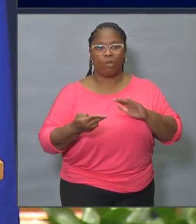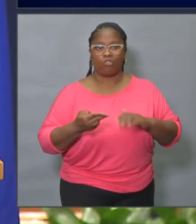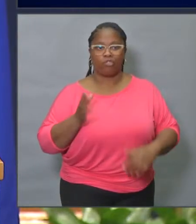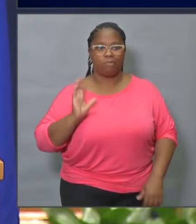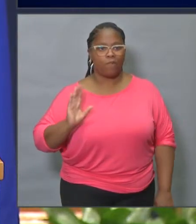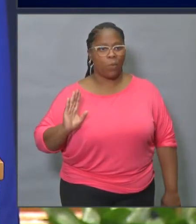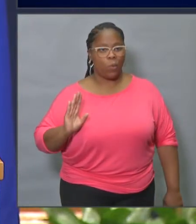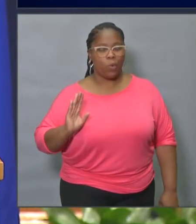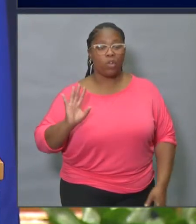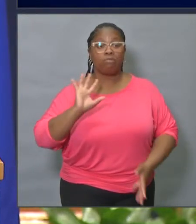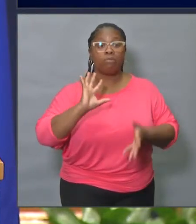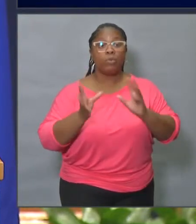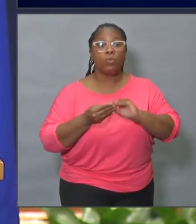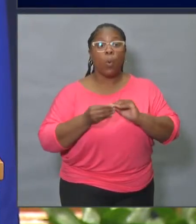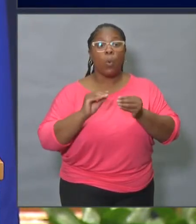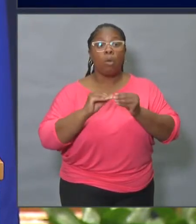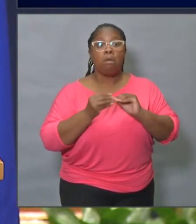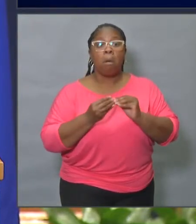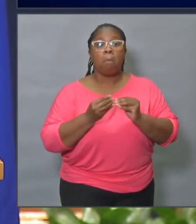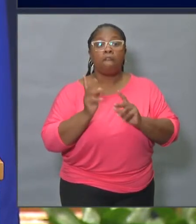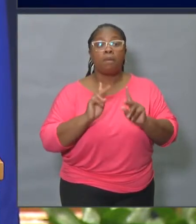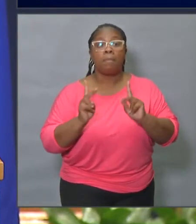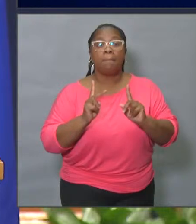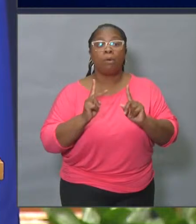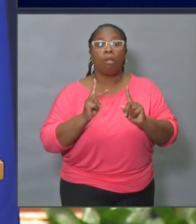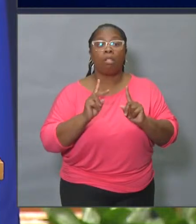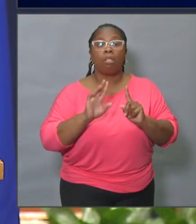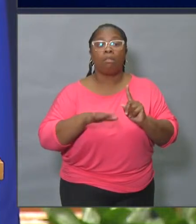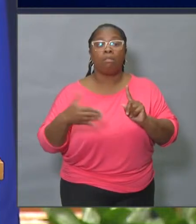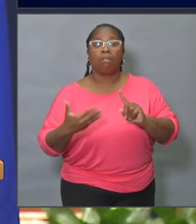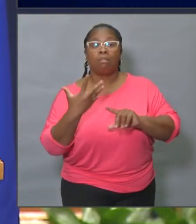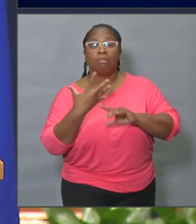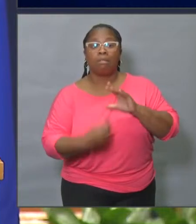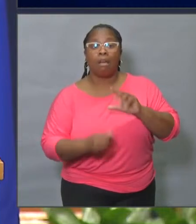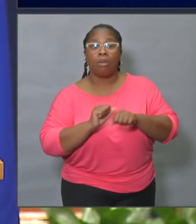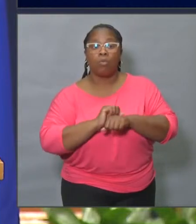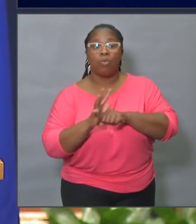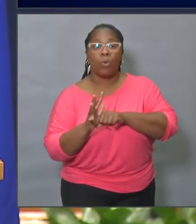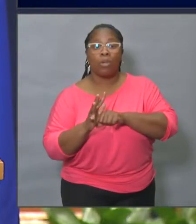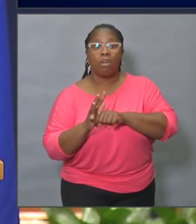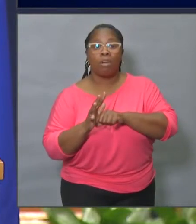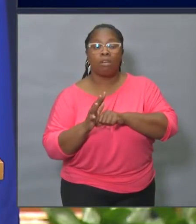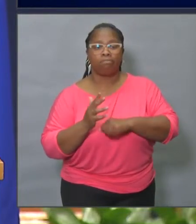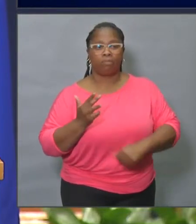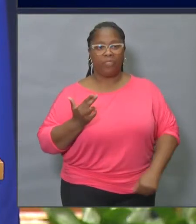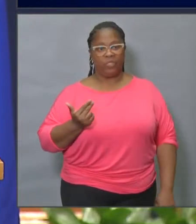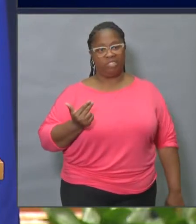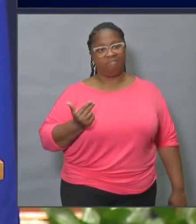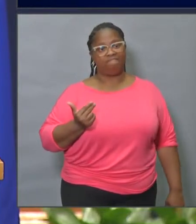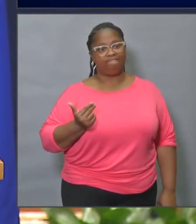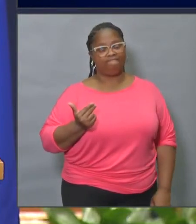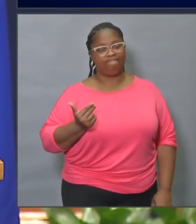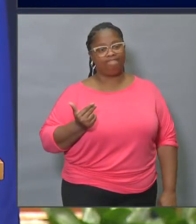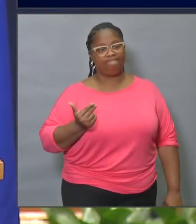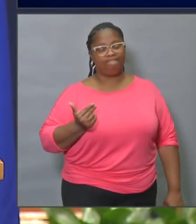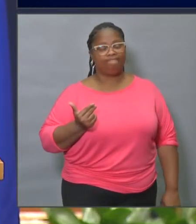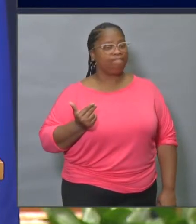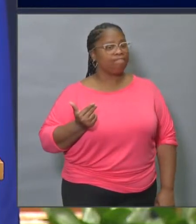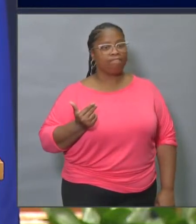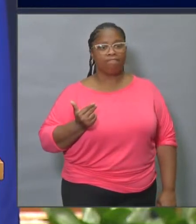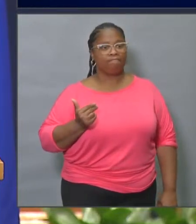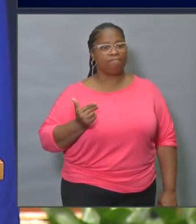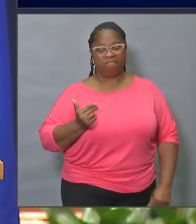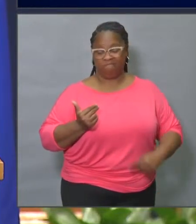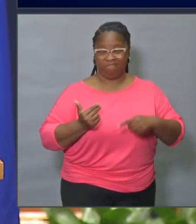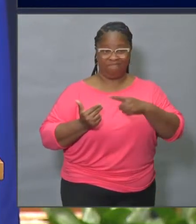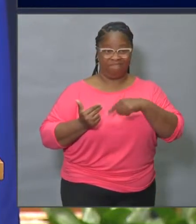total number of deaths among people experiencing homelessness to 13. And to the family and friends of